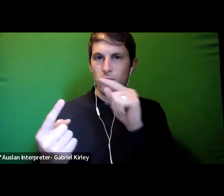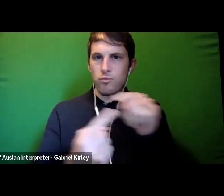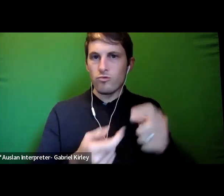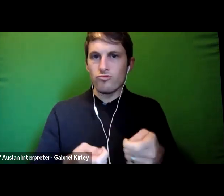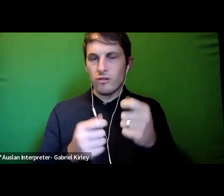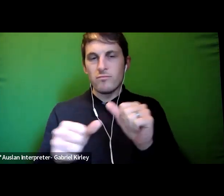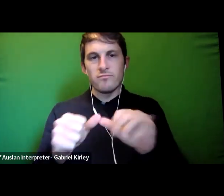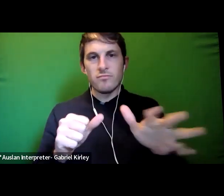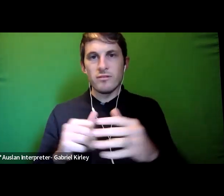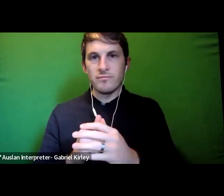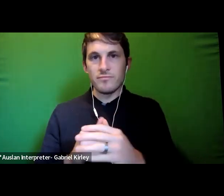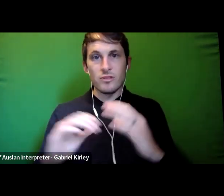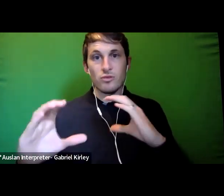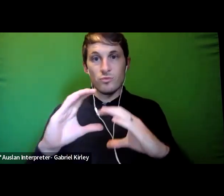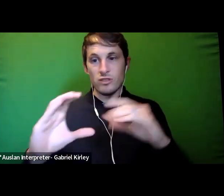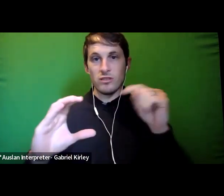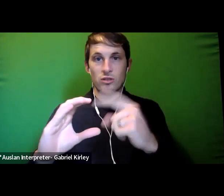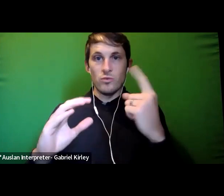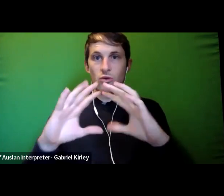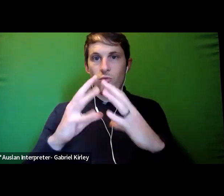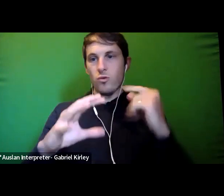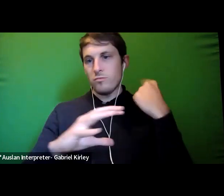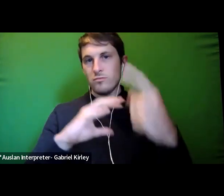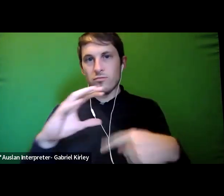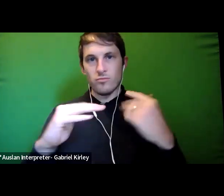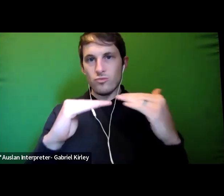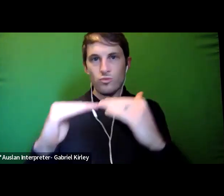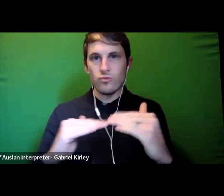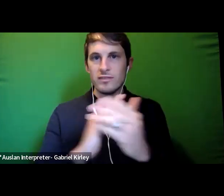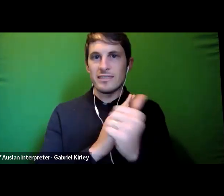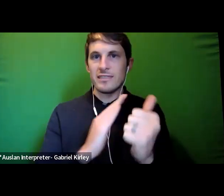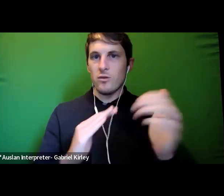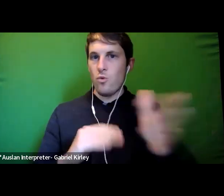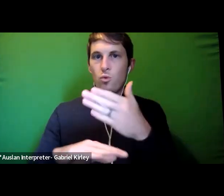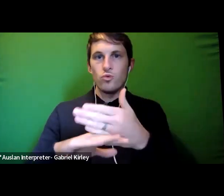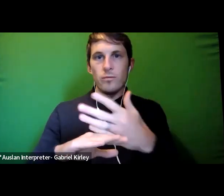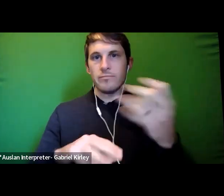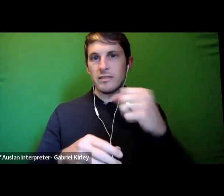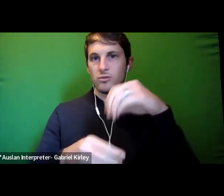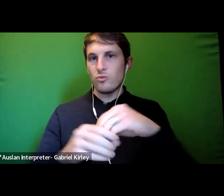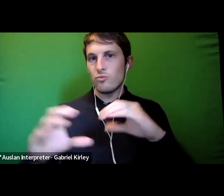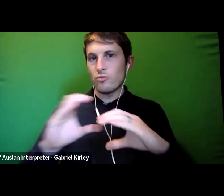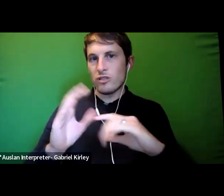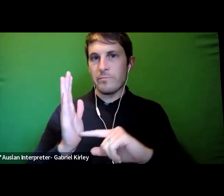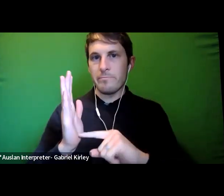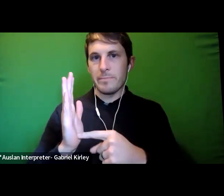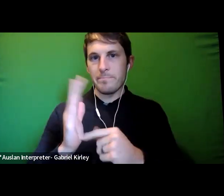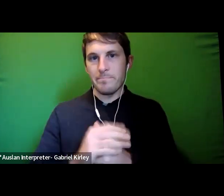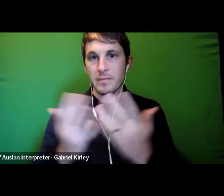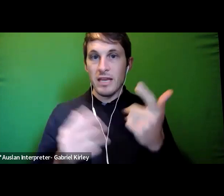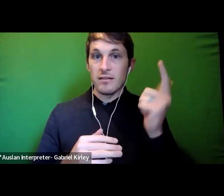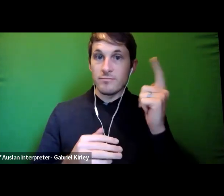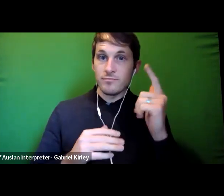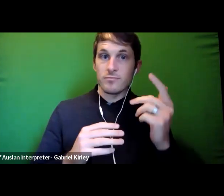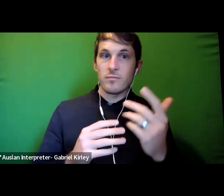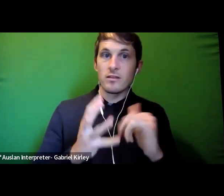communication is literally the most universal skill that every job requires. And as educators, as staff from universities,